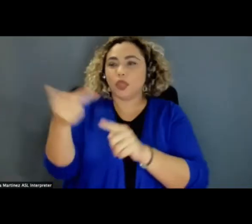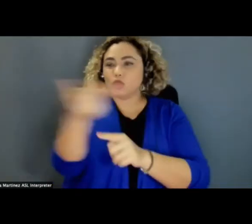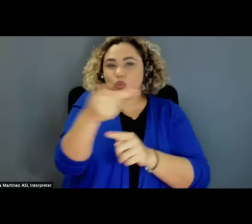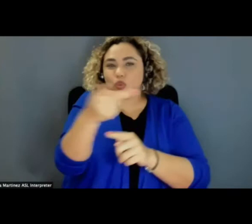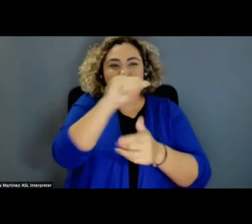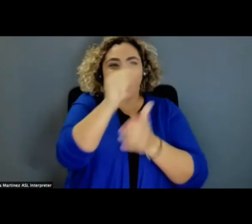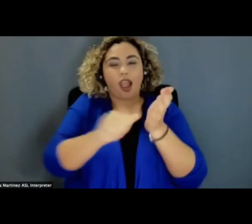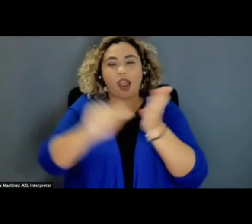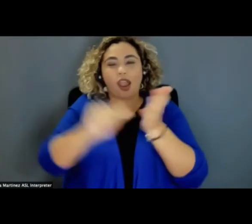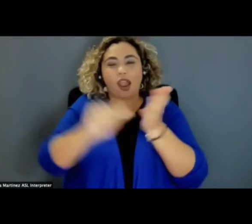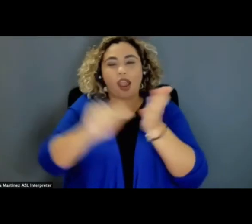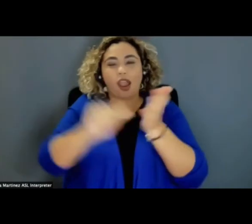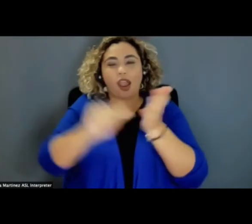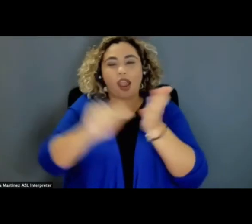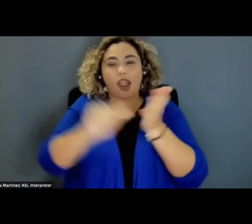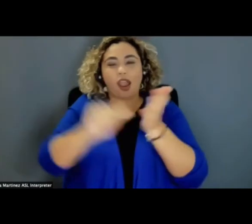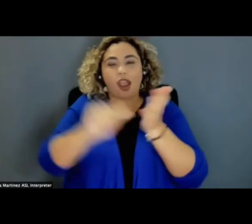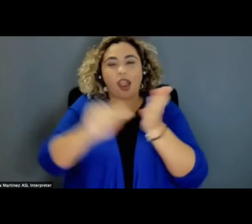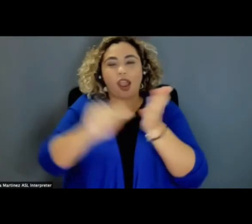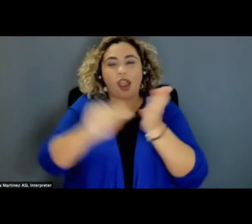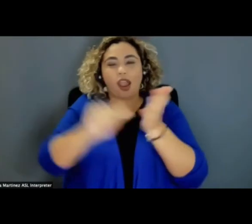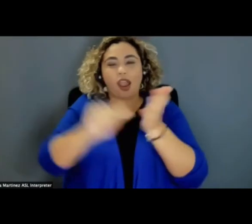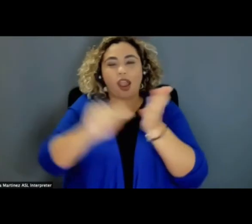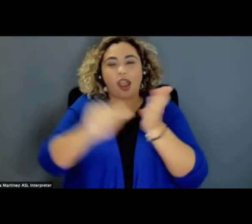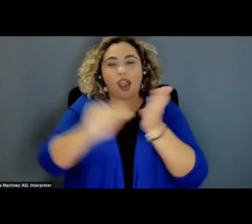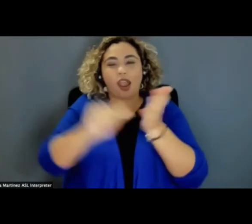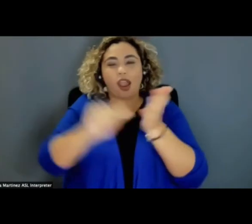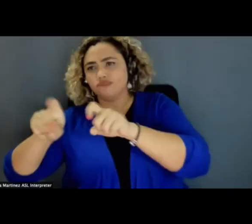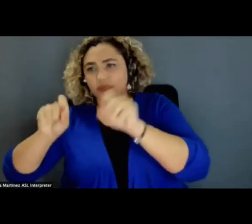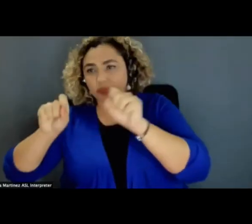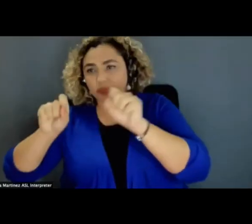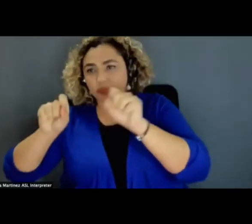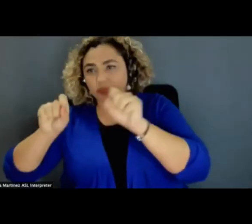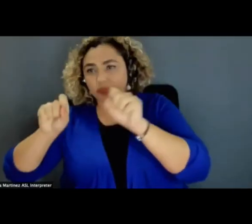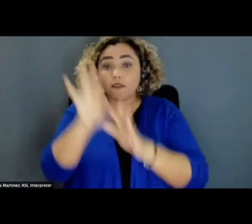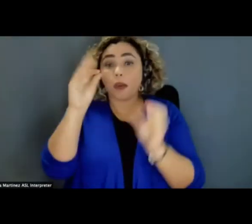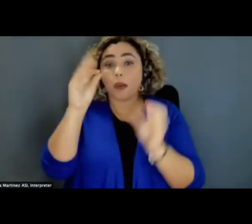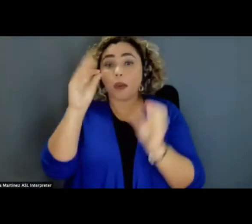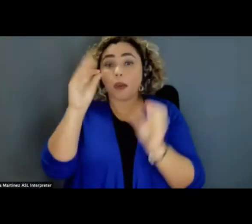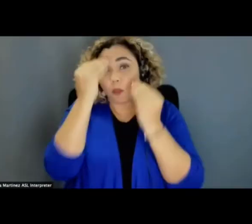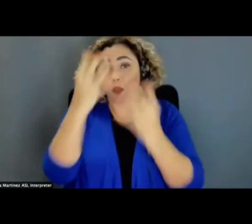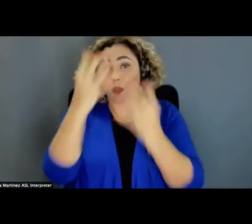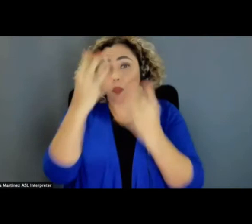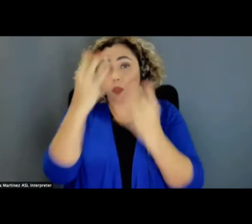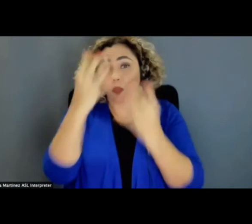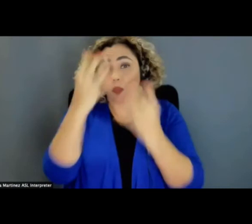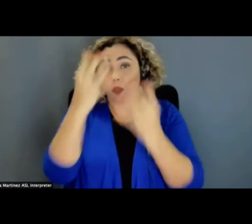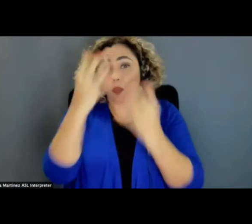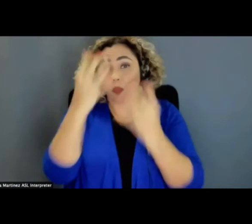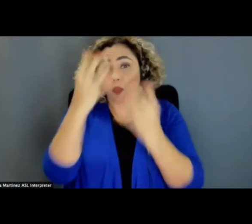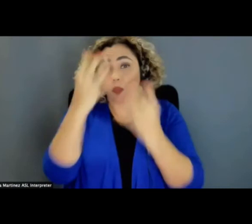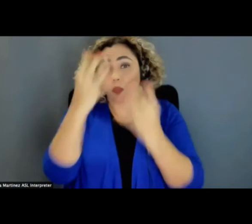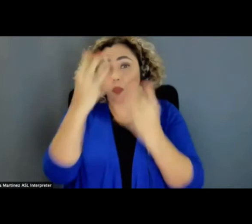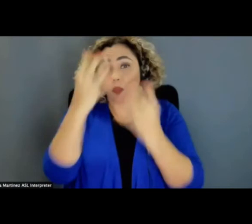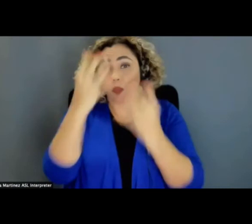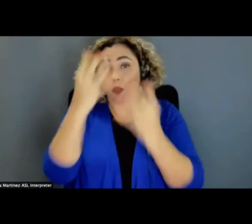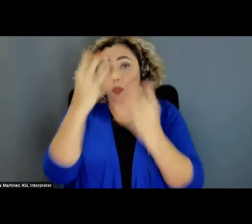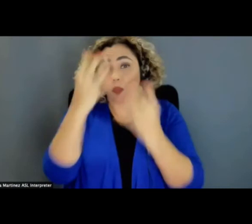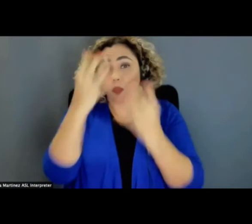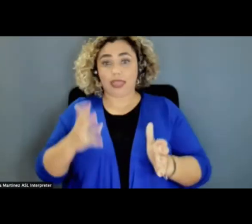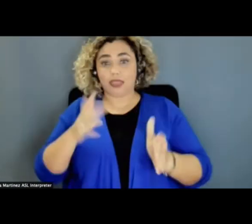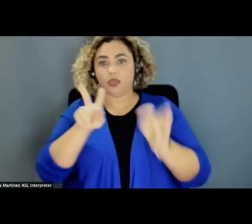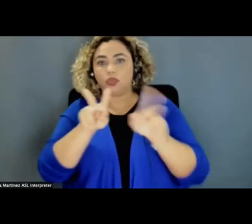opportunity for you to ask questions. You can find more information about the artists and moderator, and also